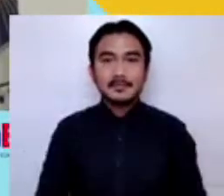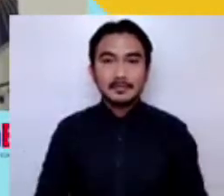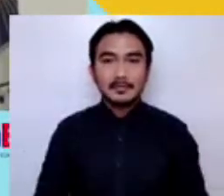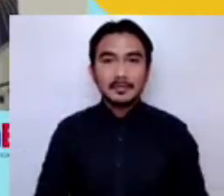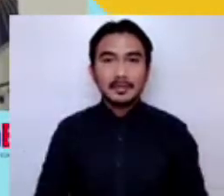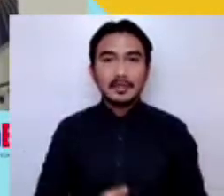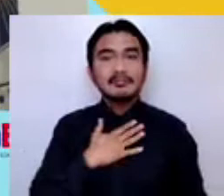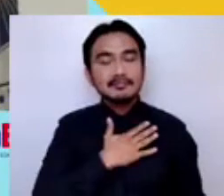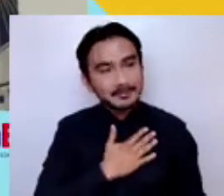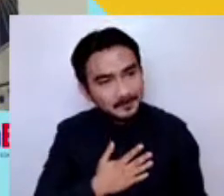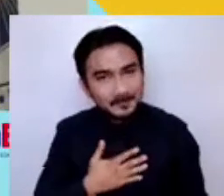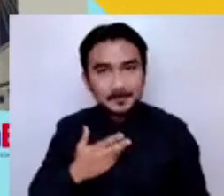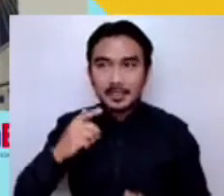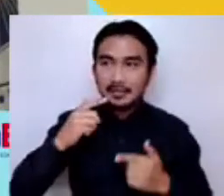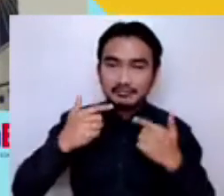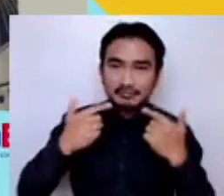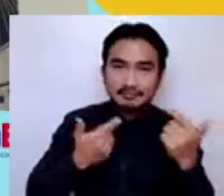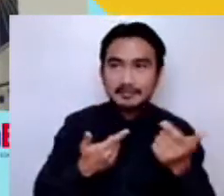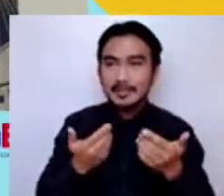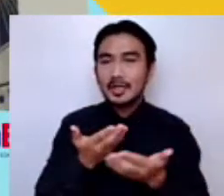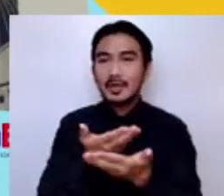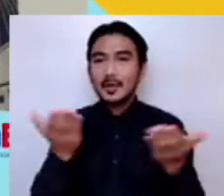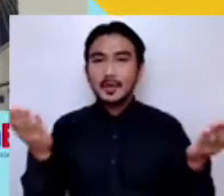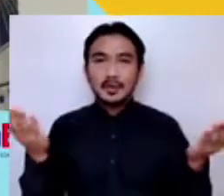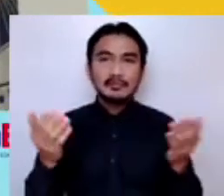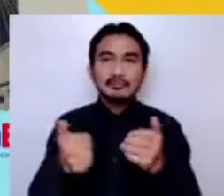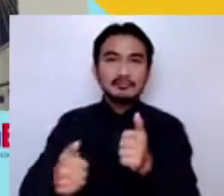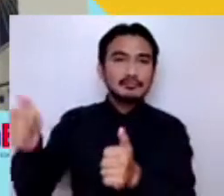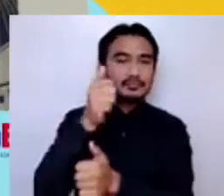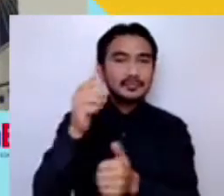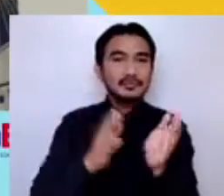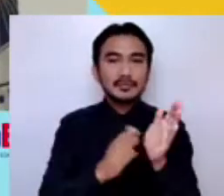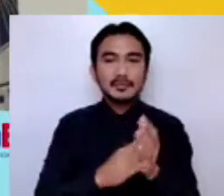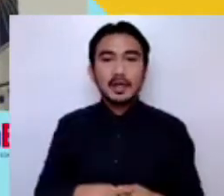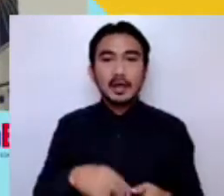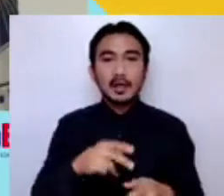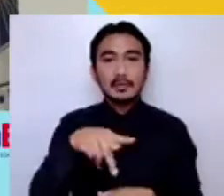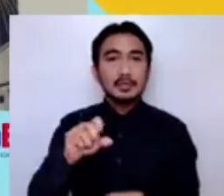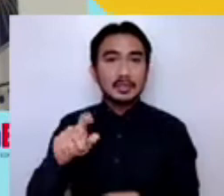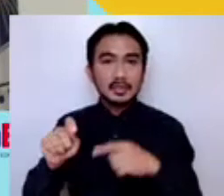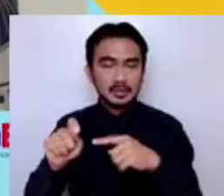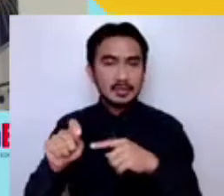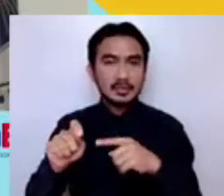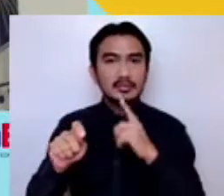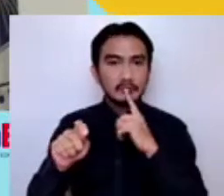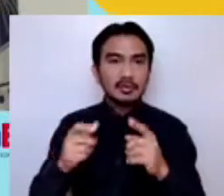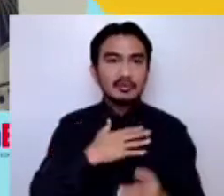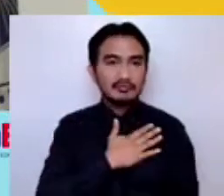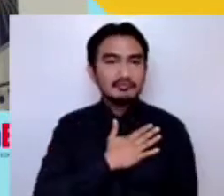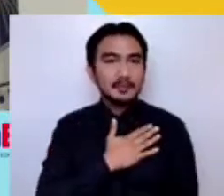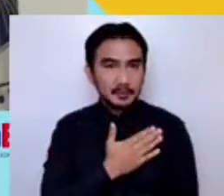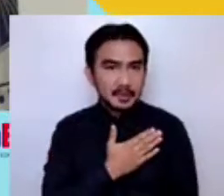of you, my dear teachers and school heads. The Philippine Professional Standards for Teachers is a commitment of DepEd,